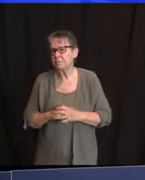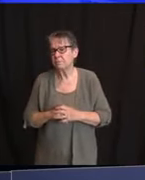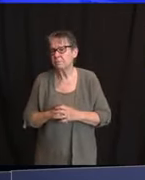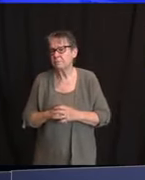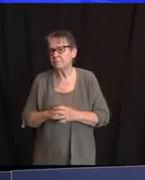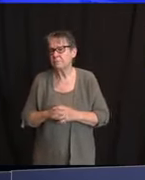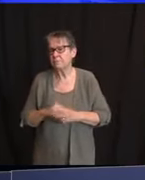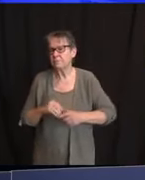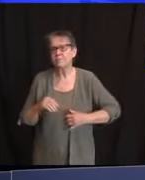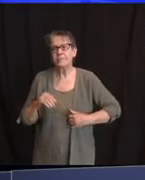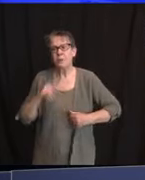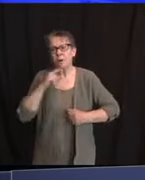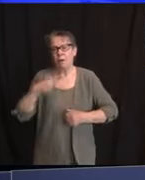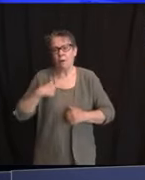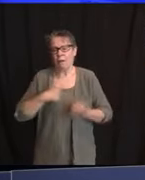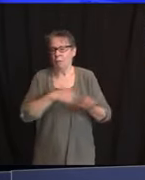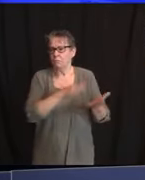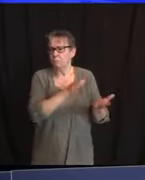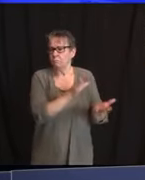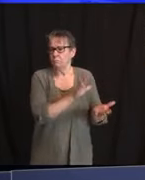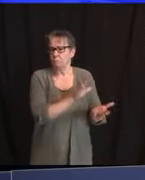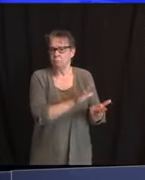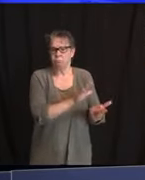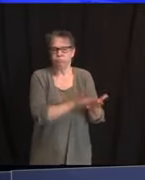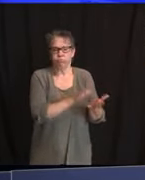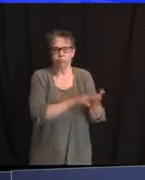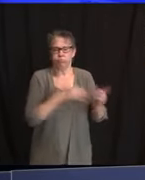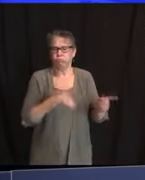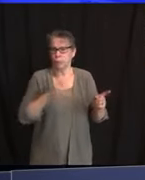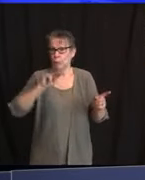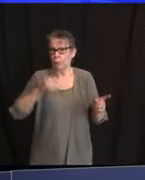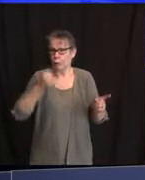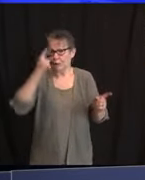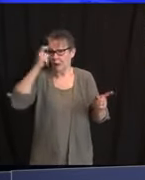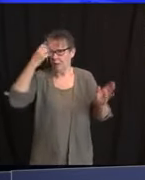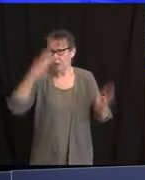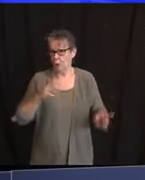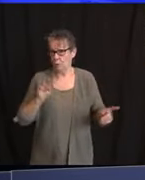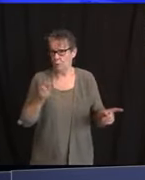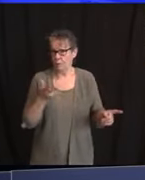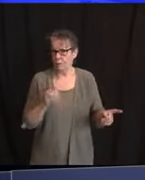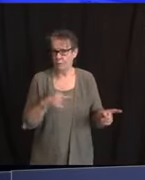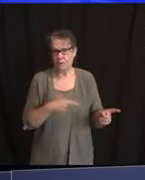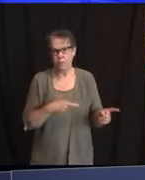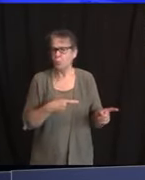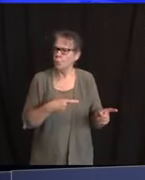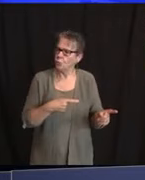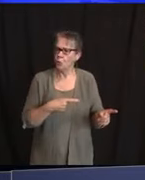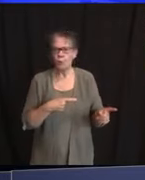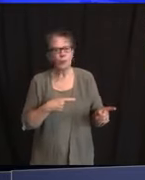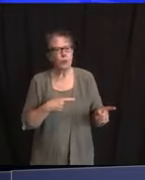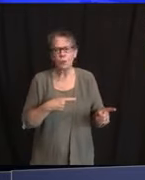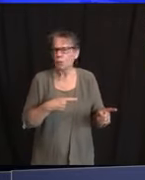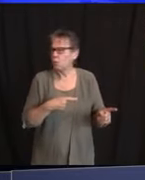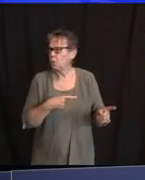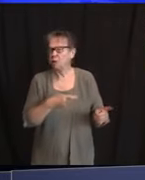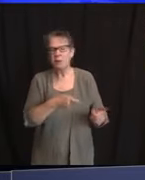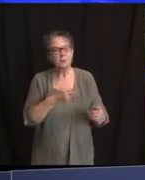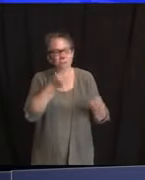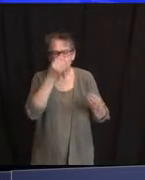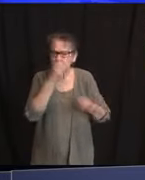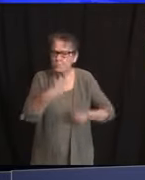Jersey's interests first. He doesn't see this as a partisan issue. It should not be. And I appreciate the efforts he's made with the White House and with the president